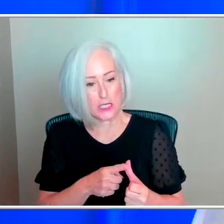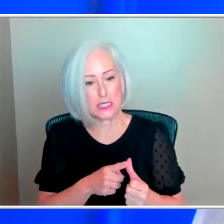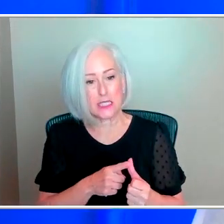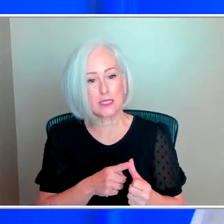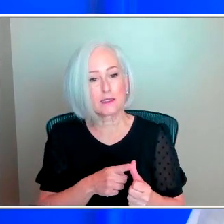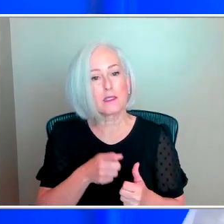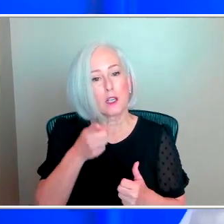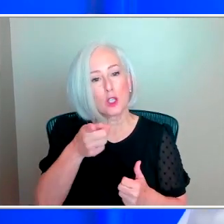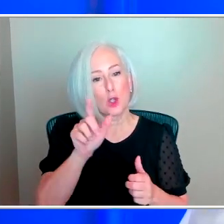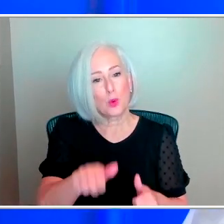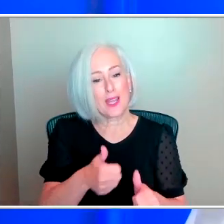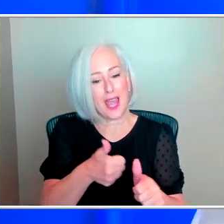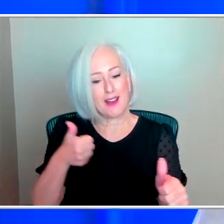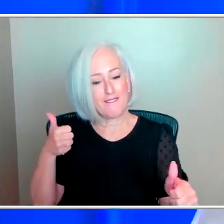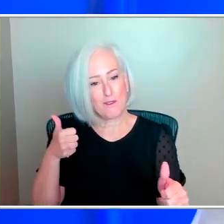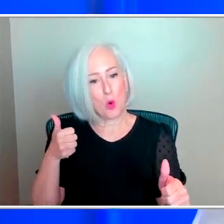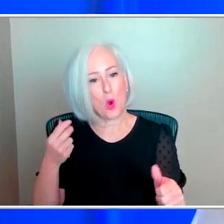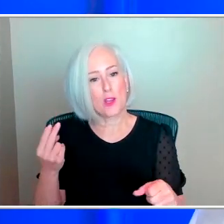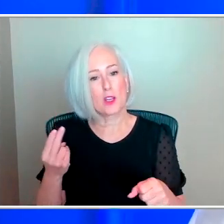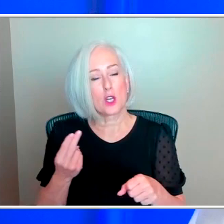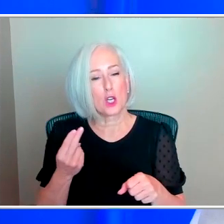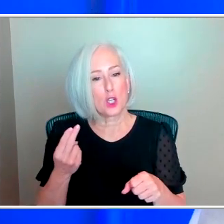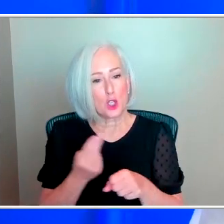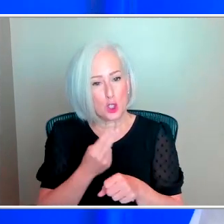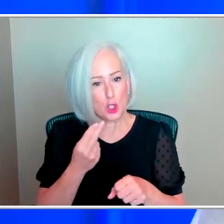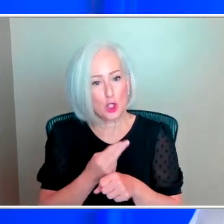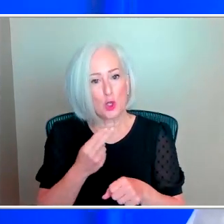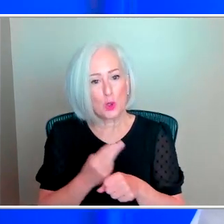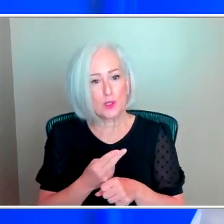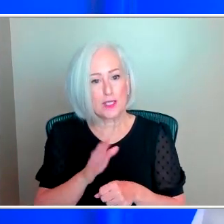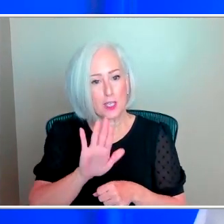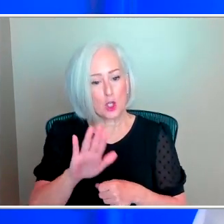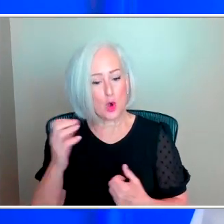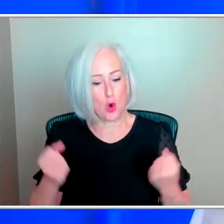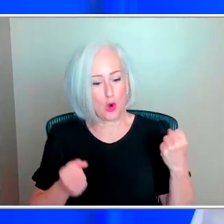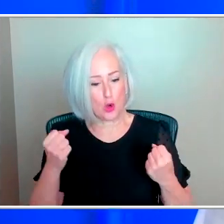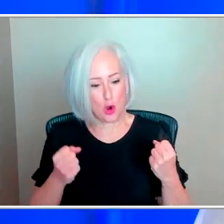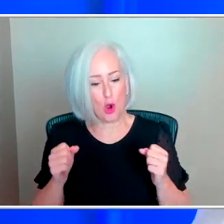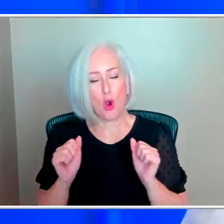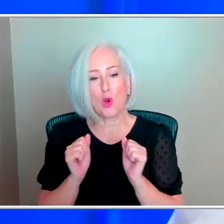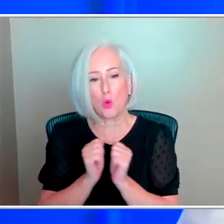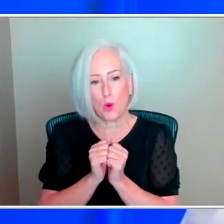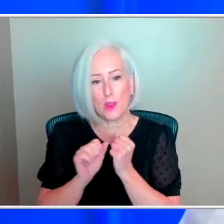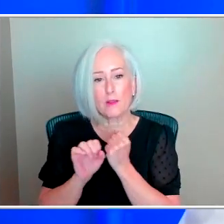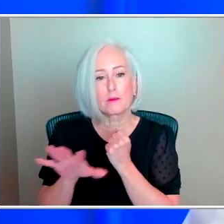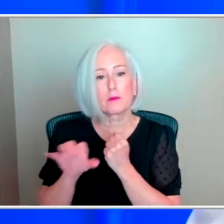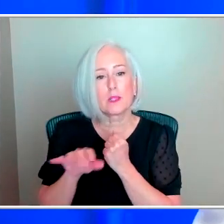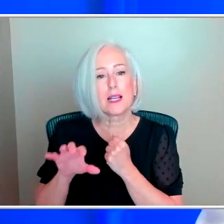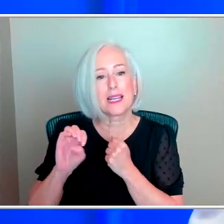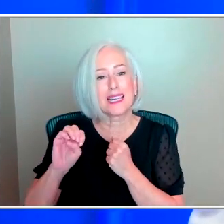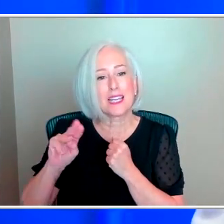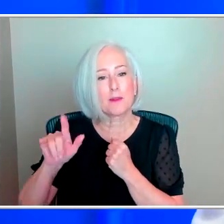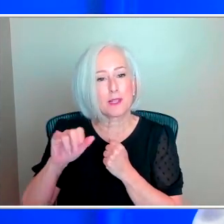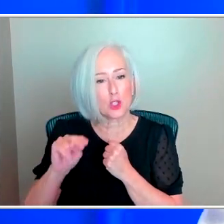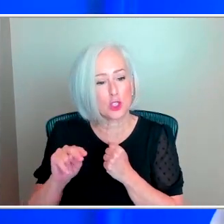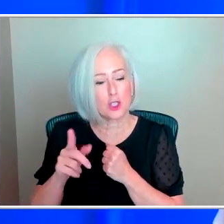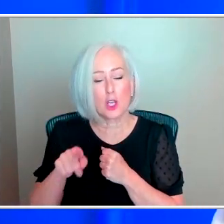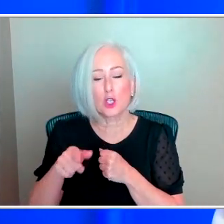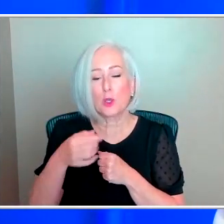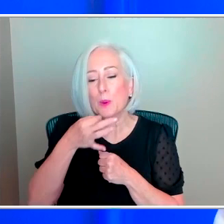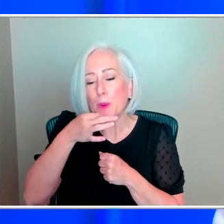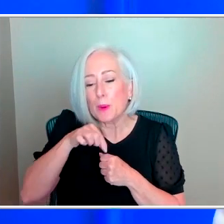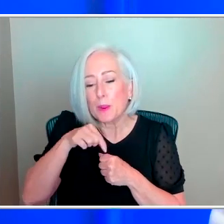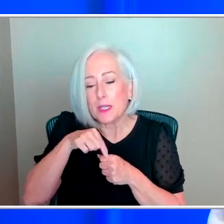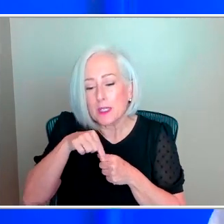can avoid using cars with the emissions. I mean, if you're just going to go a couple blocks to do something, walk